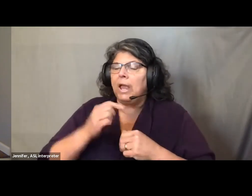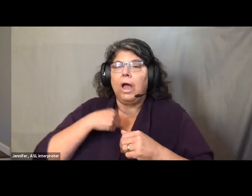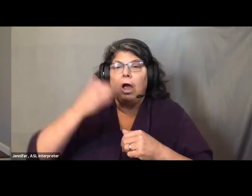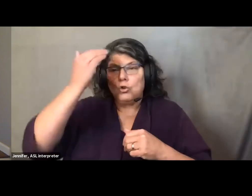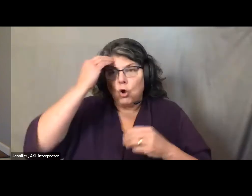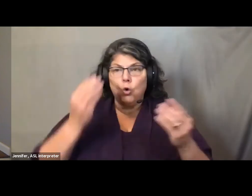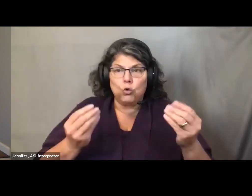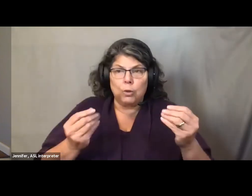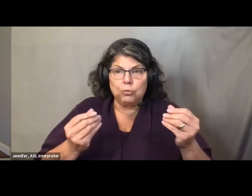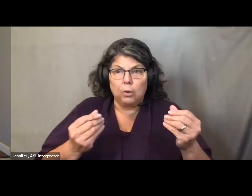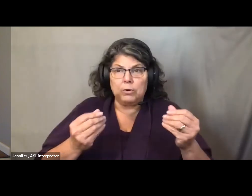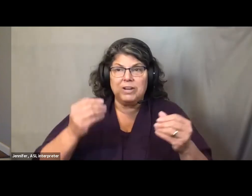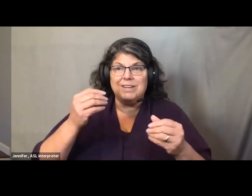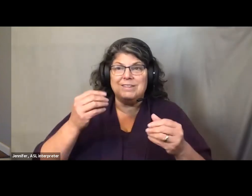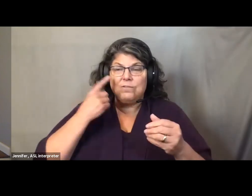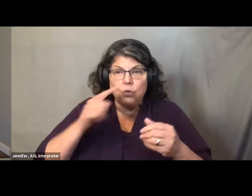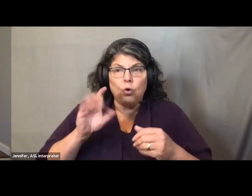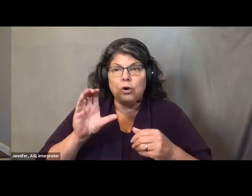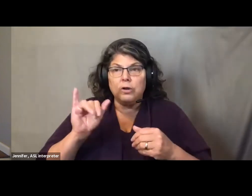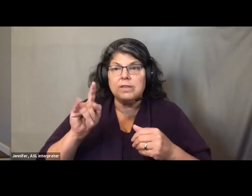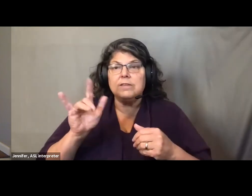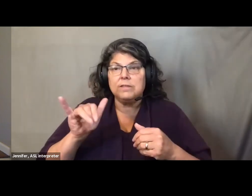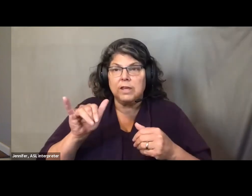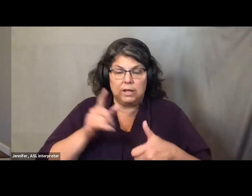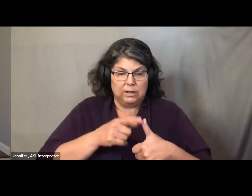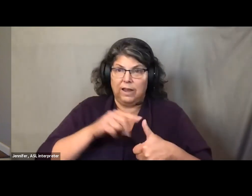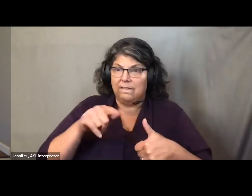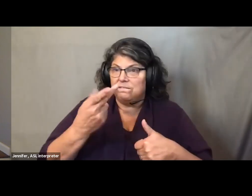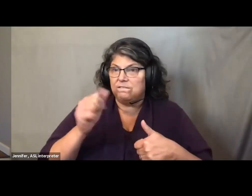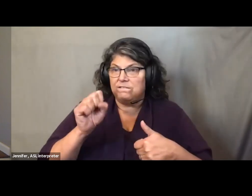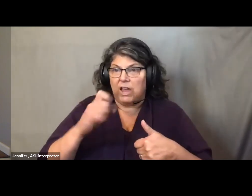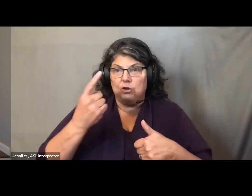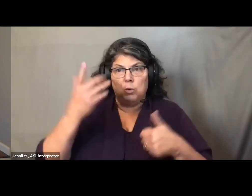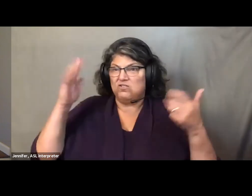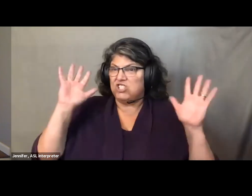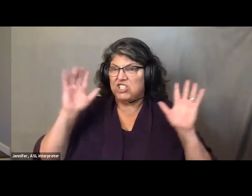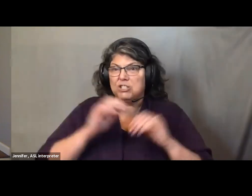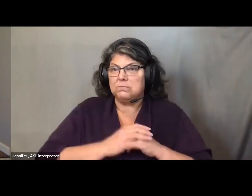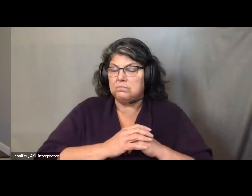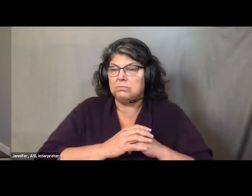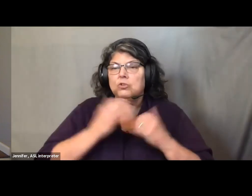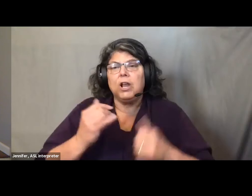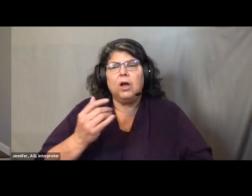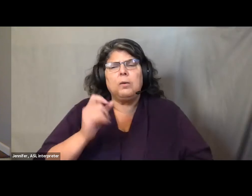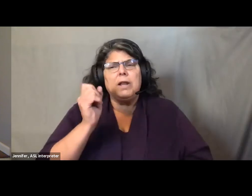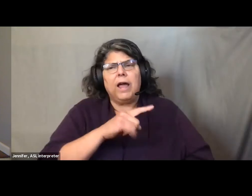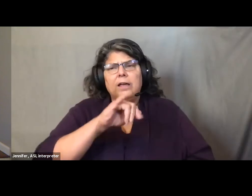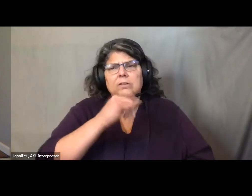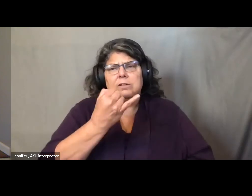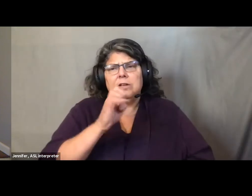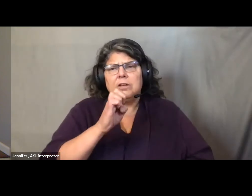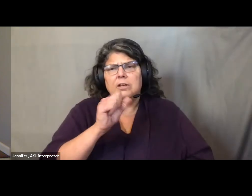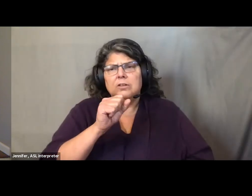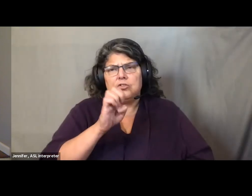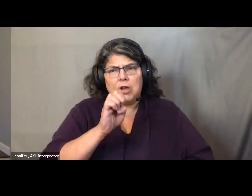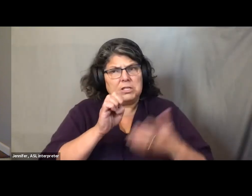properties on the city have all completed phase 1. So I'm going to ask Jesse to fill in there and